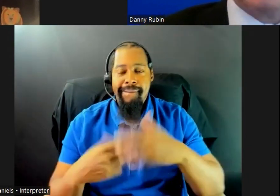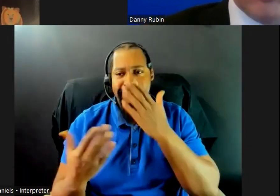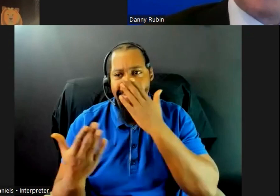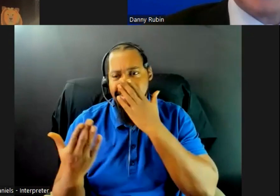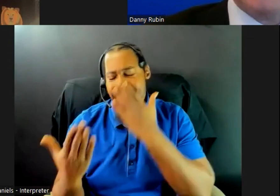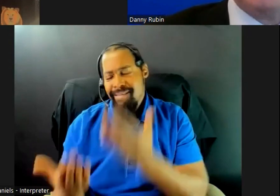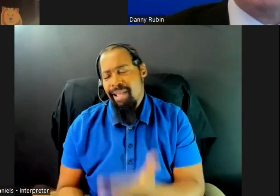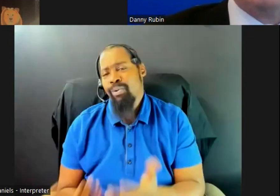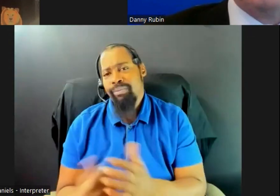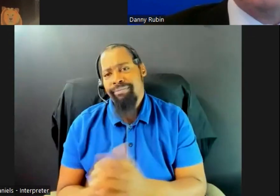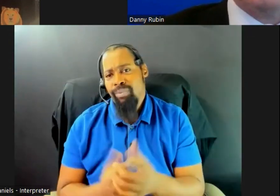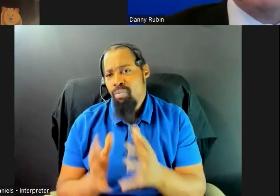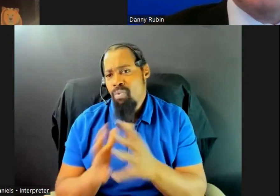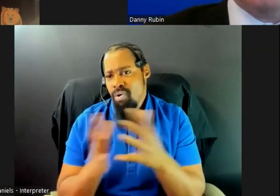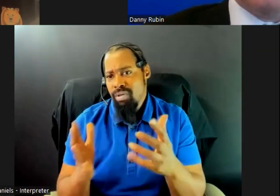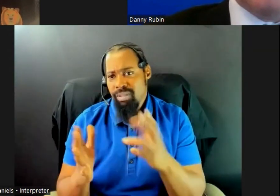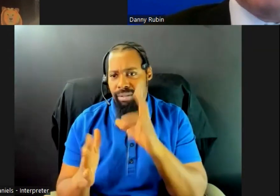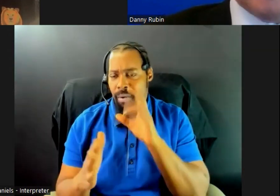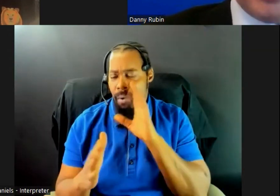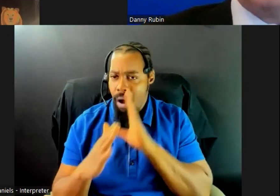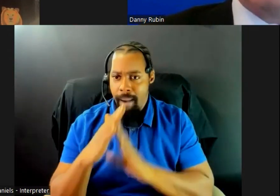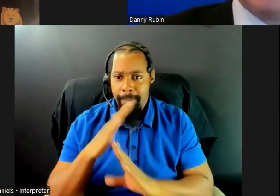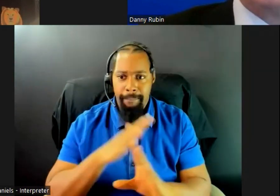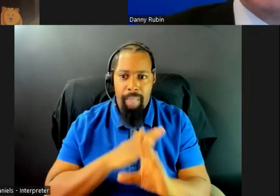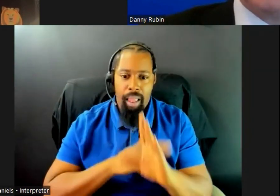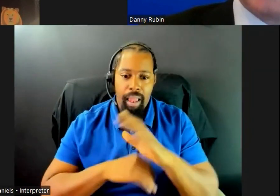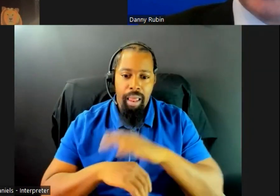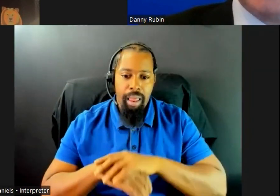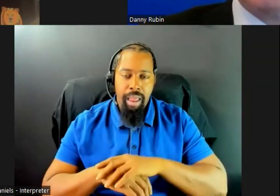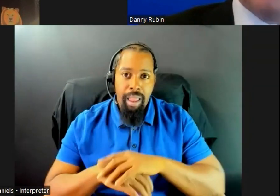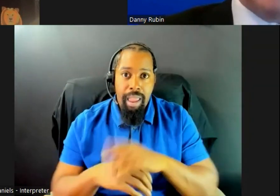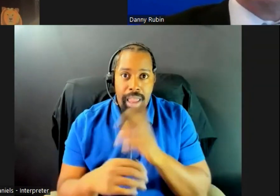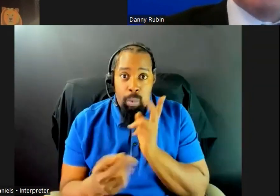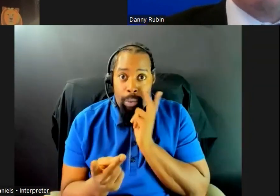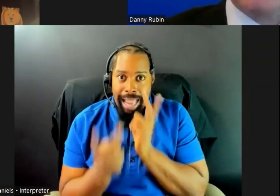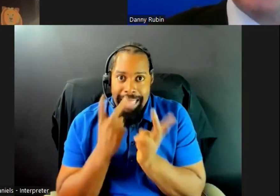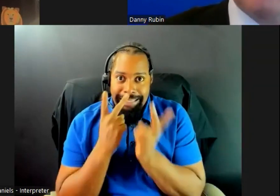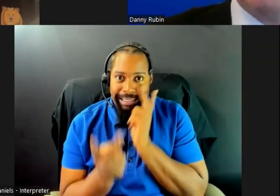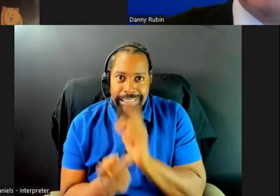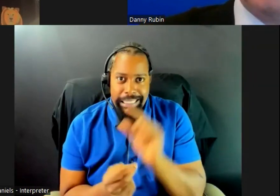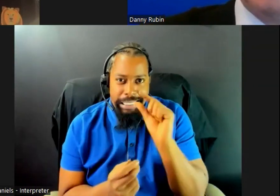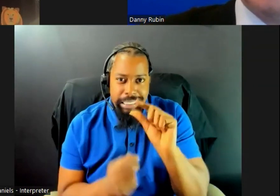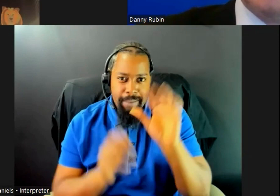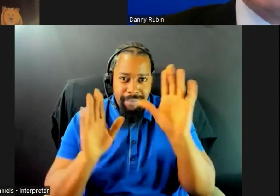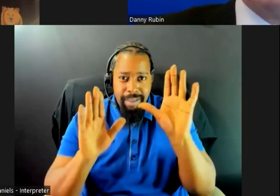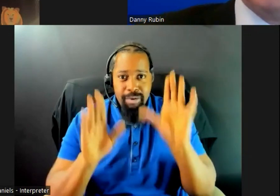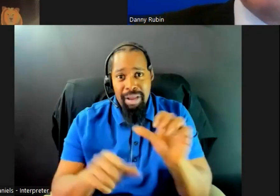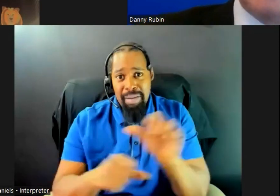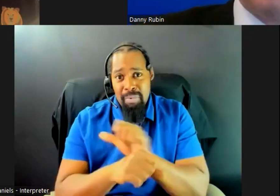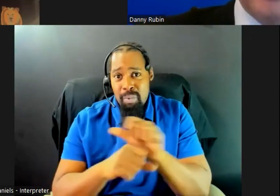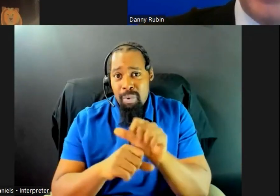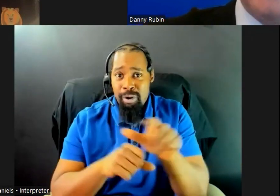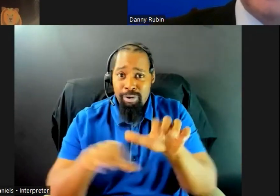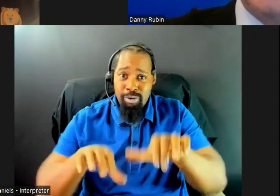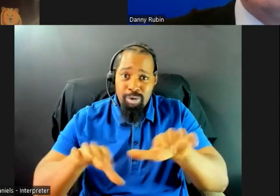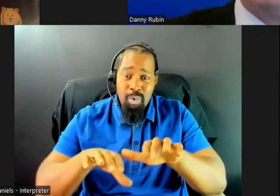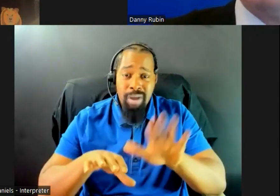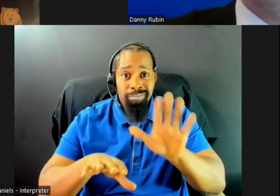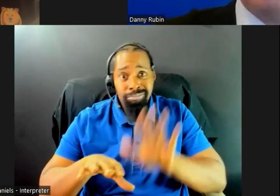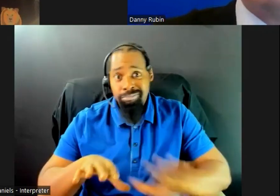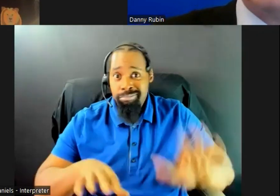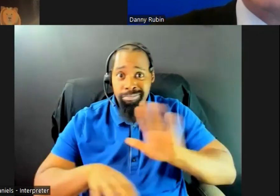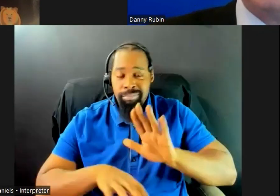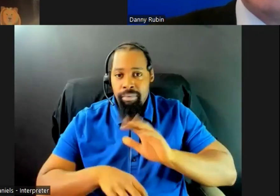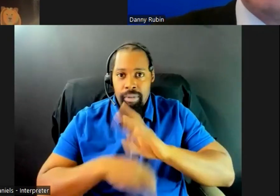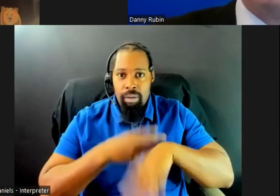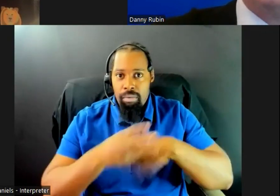the incredible work you do on an international stage, but you are very humble and you live out that idea